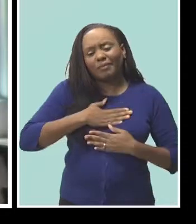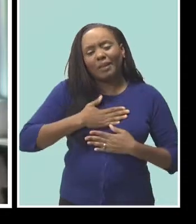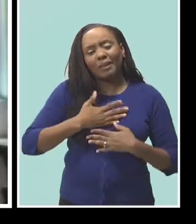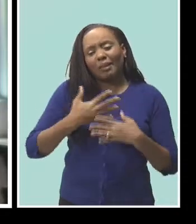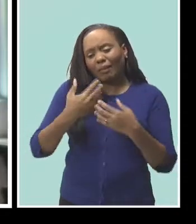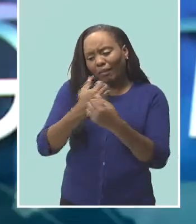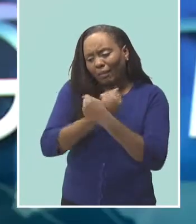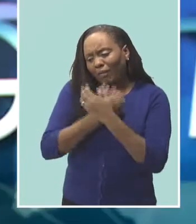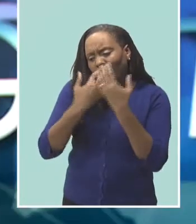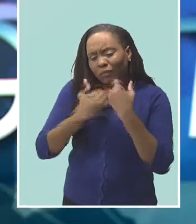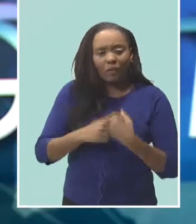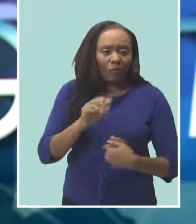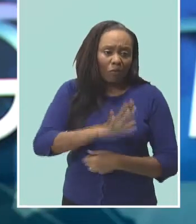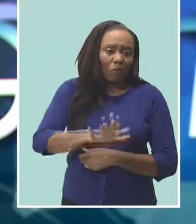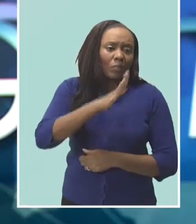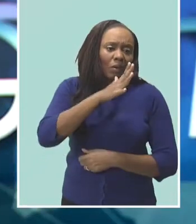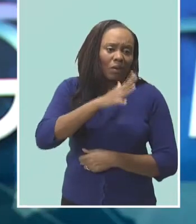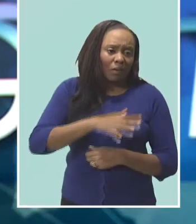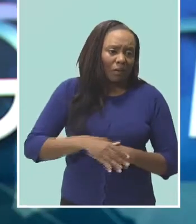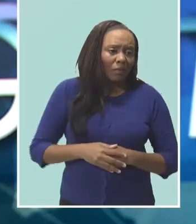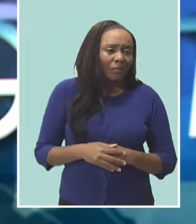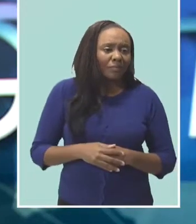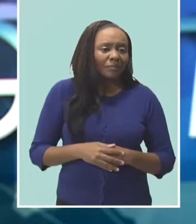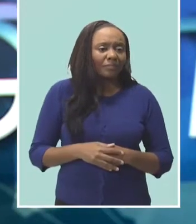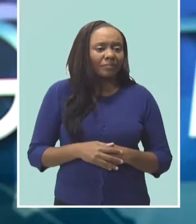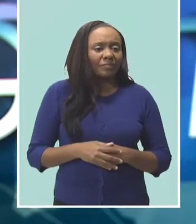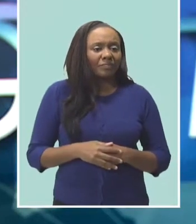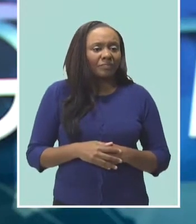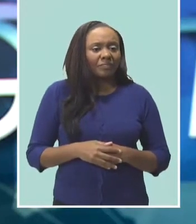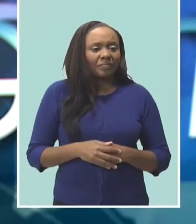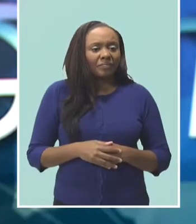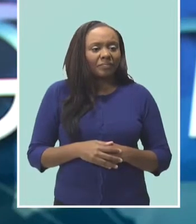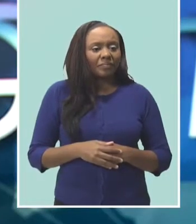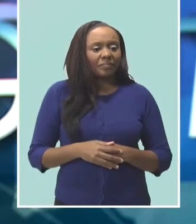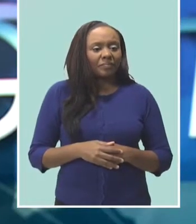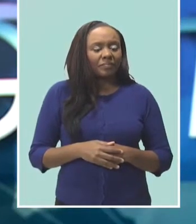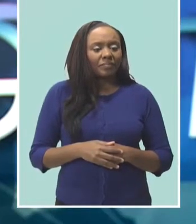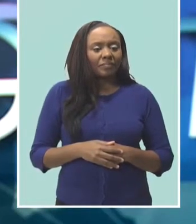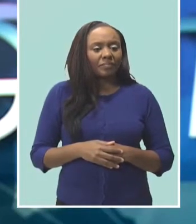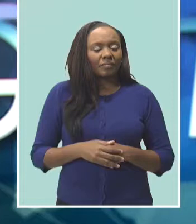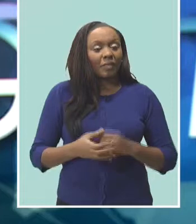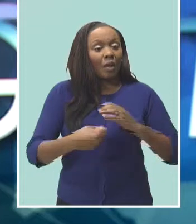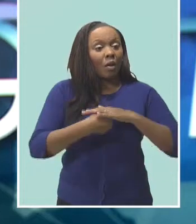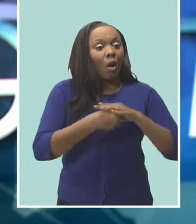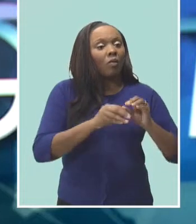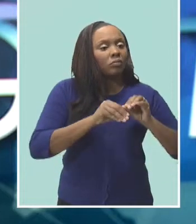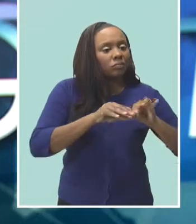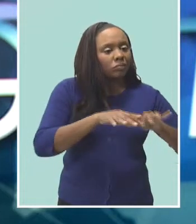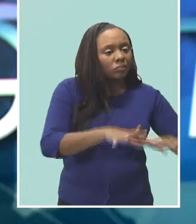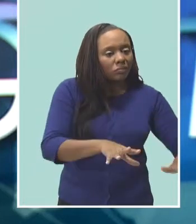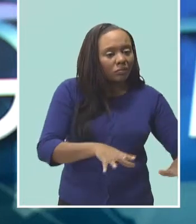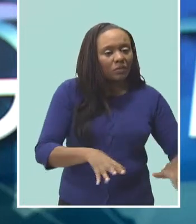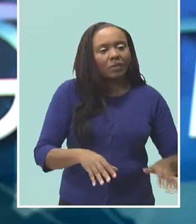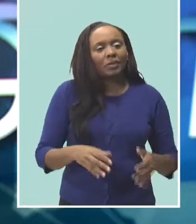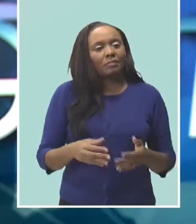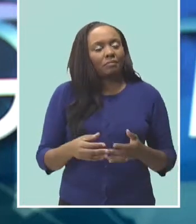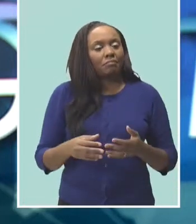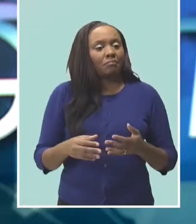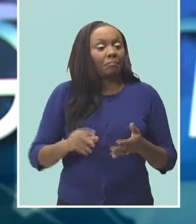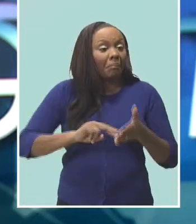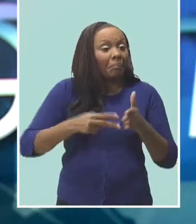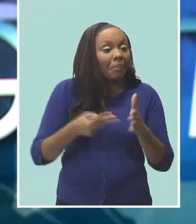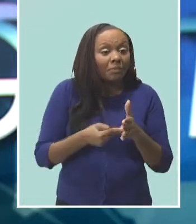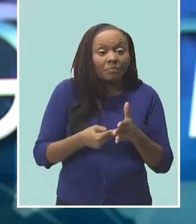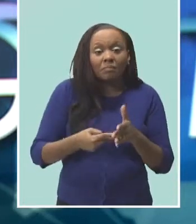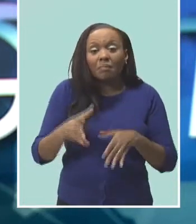them, eh? Well, the COVID-19 curfew curtailed just about all of the usual Mother's